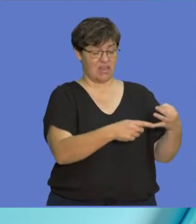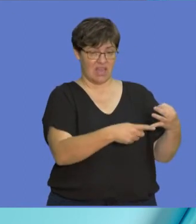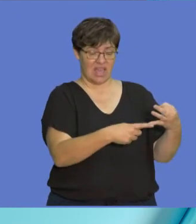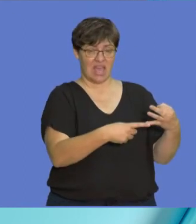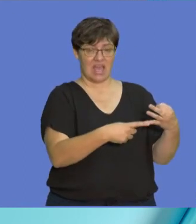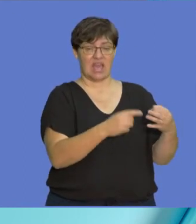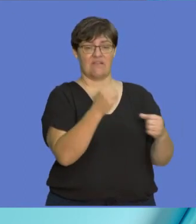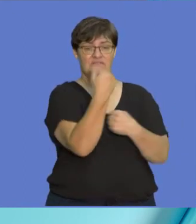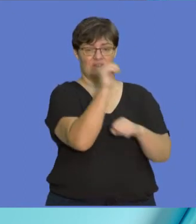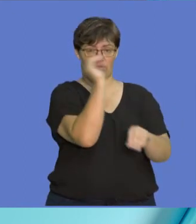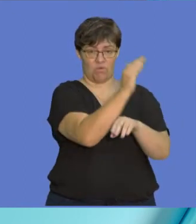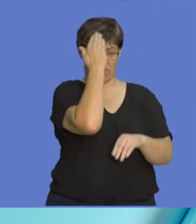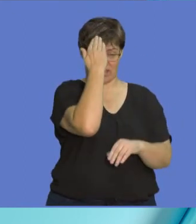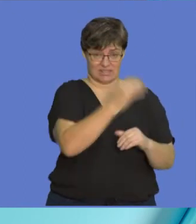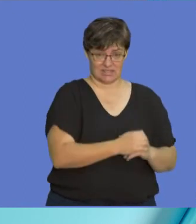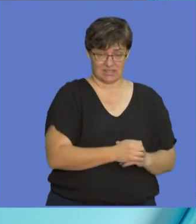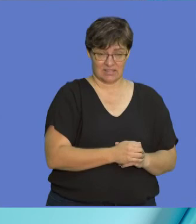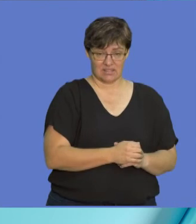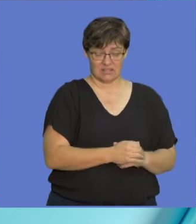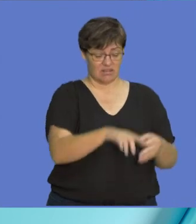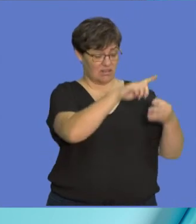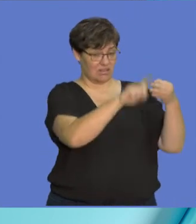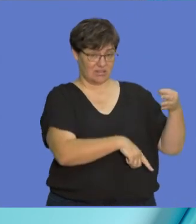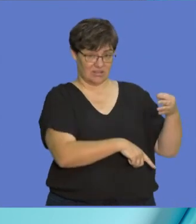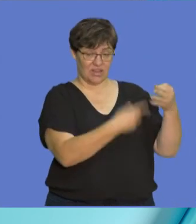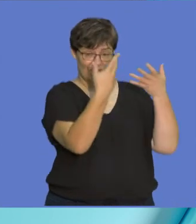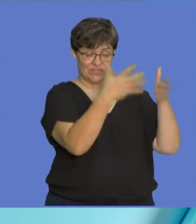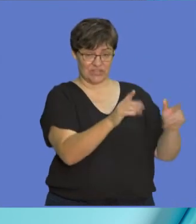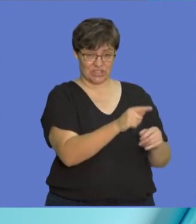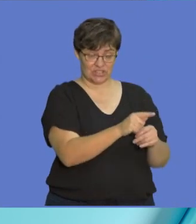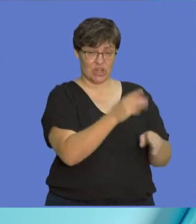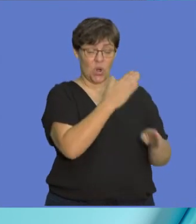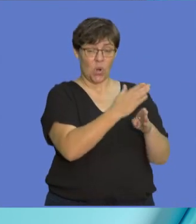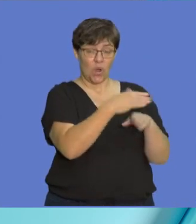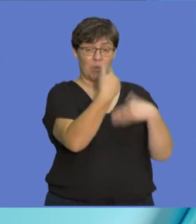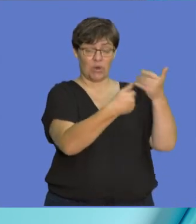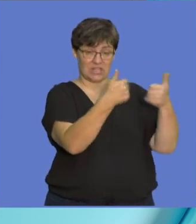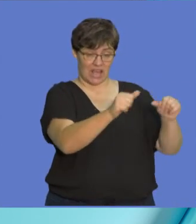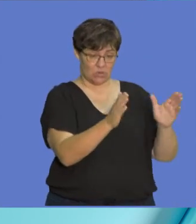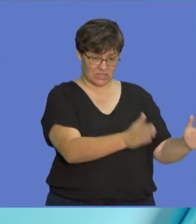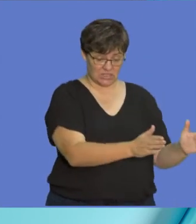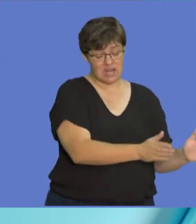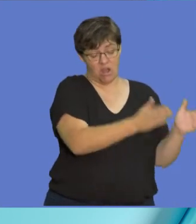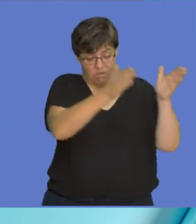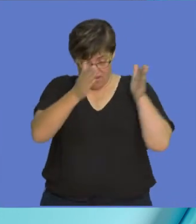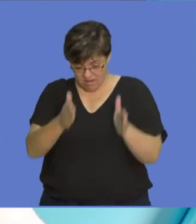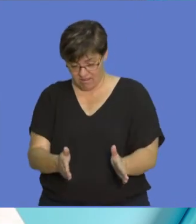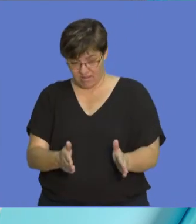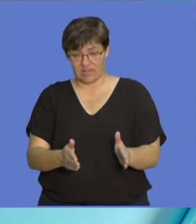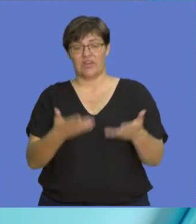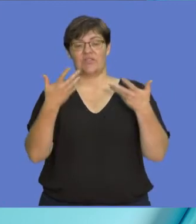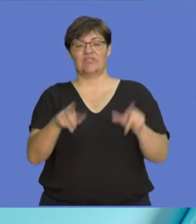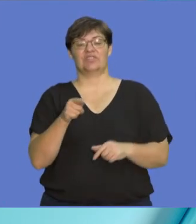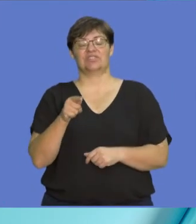your factory overheads. Only once you have completed your work in process account can you move on and